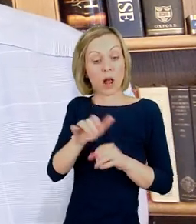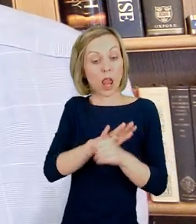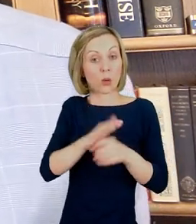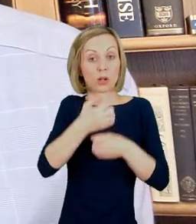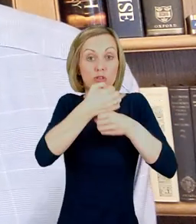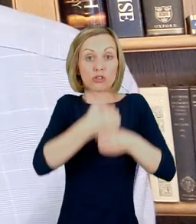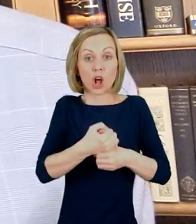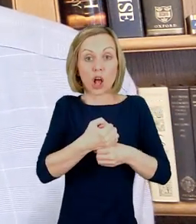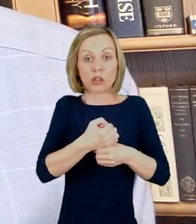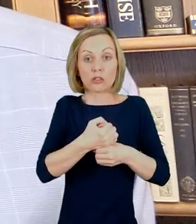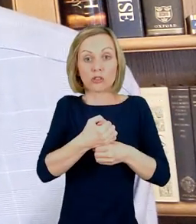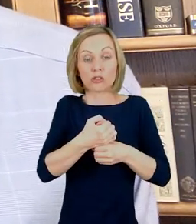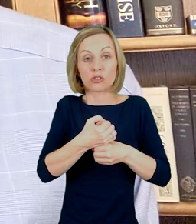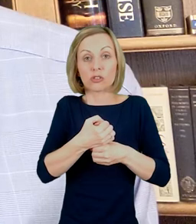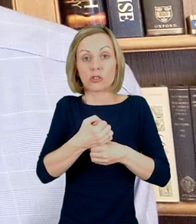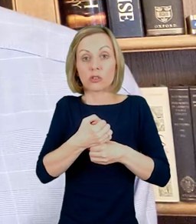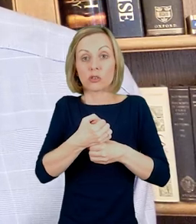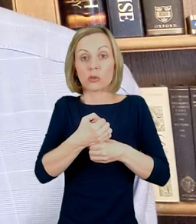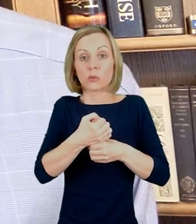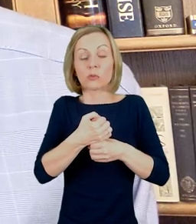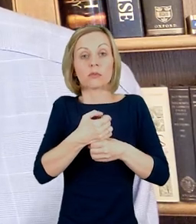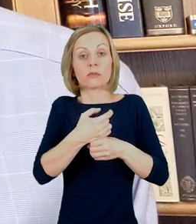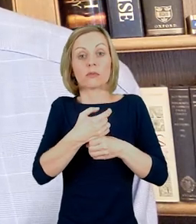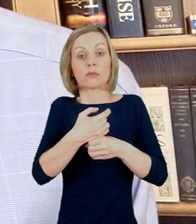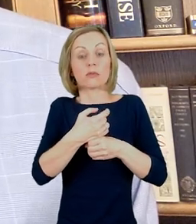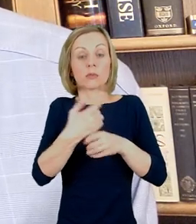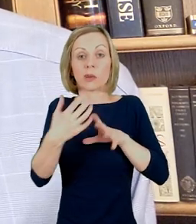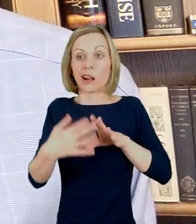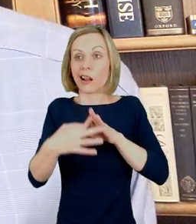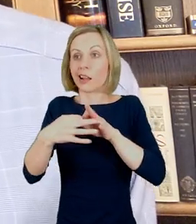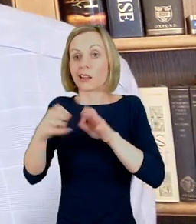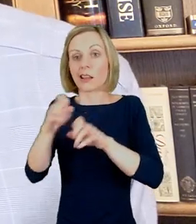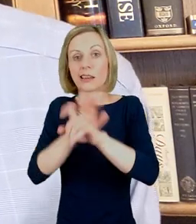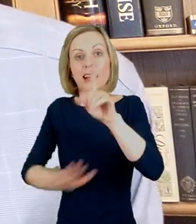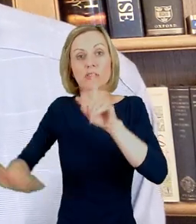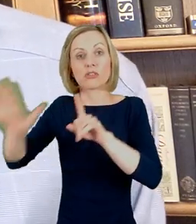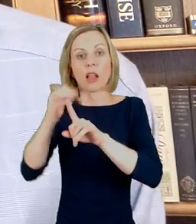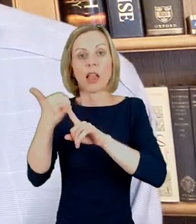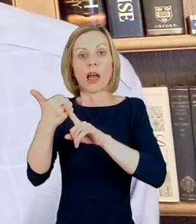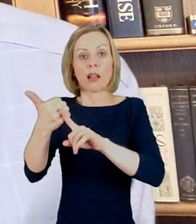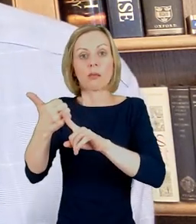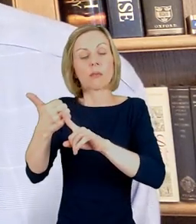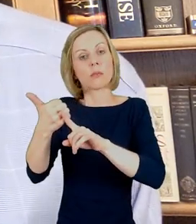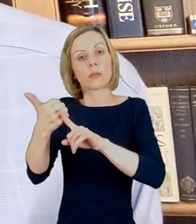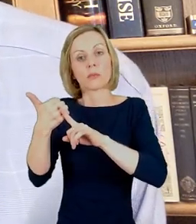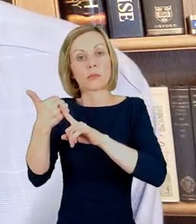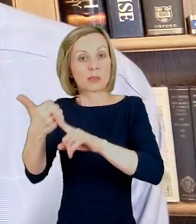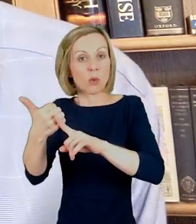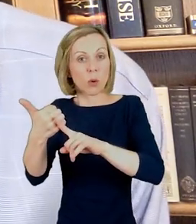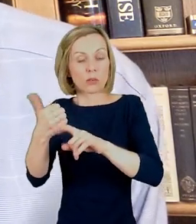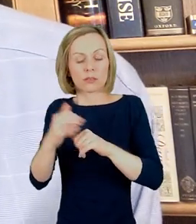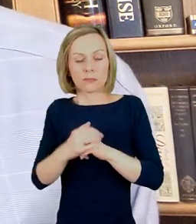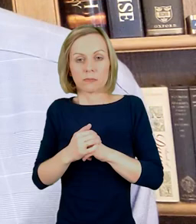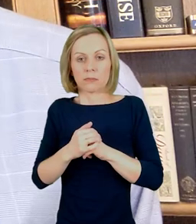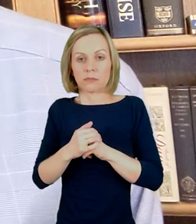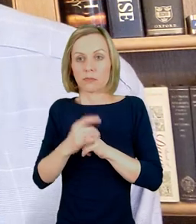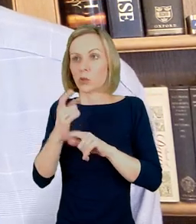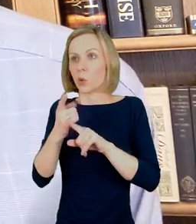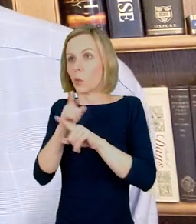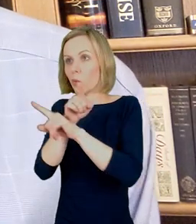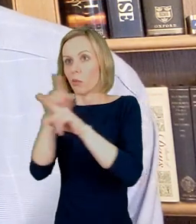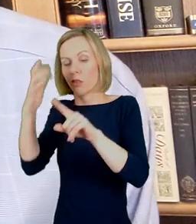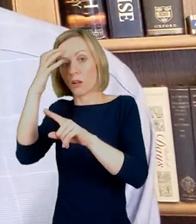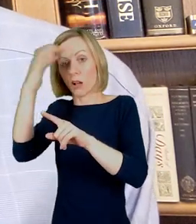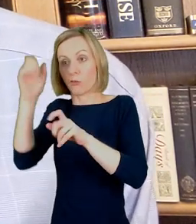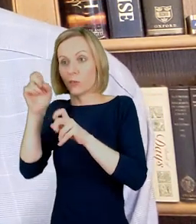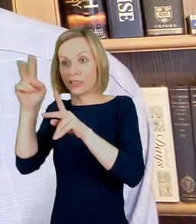with some of the work of one of the national providers of help and support for those who come to the government system and